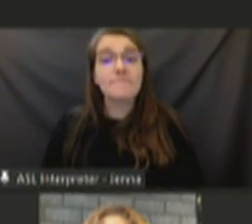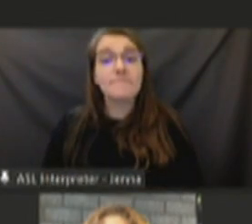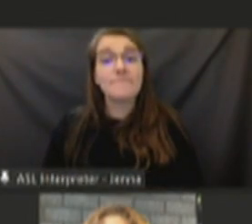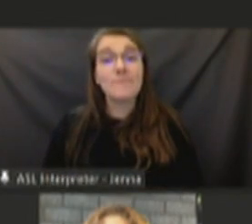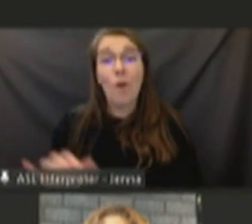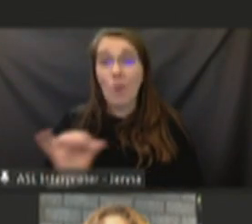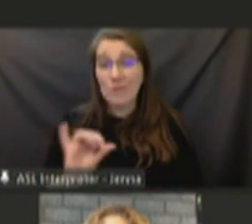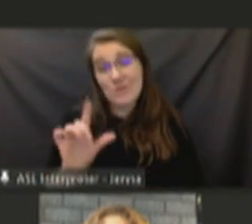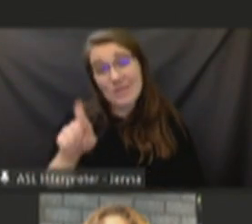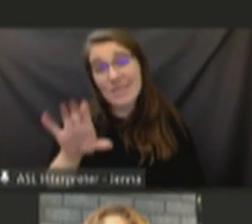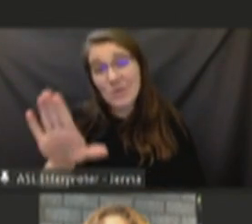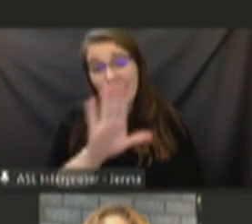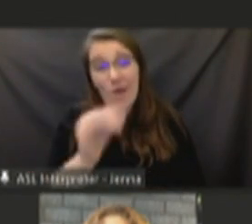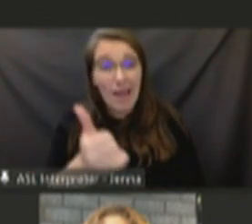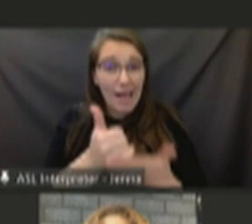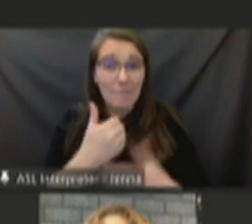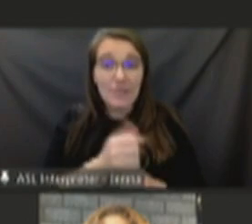involved.